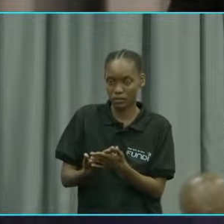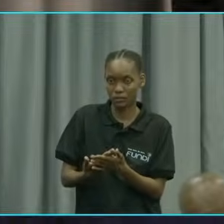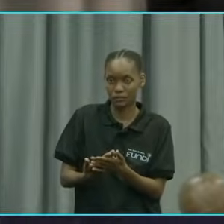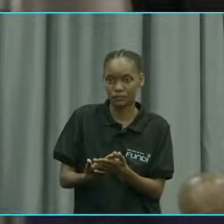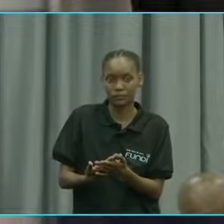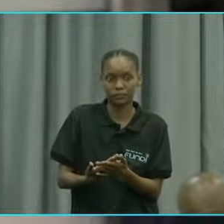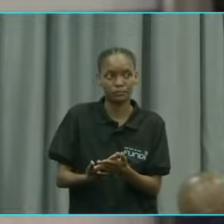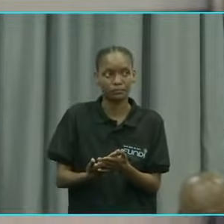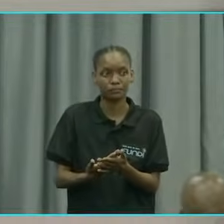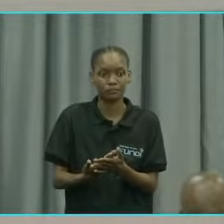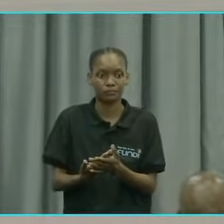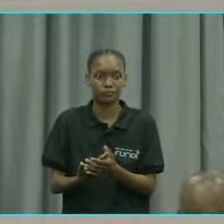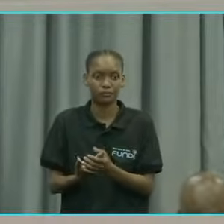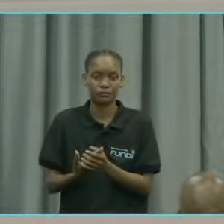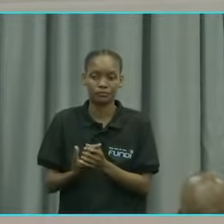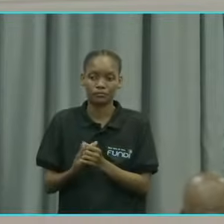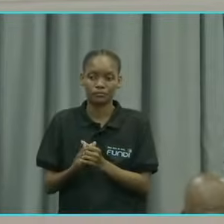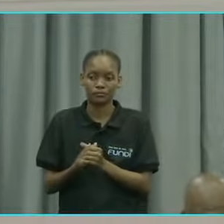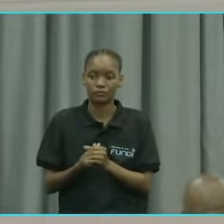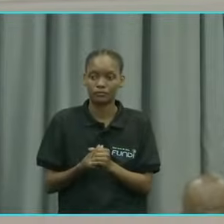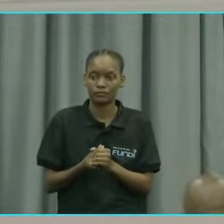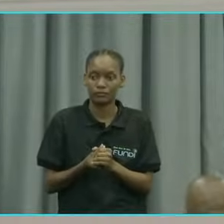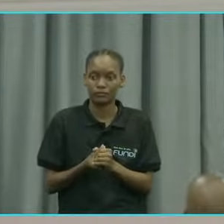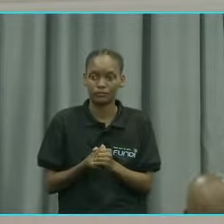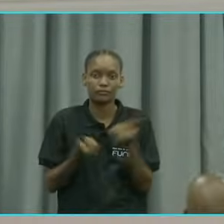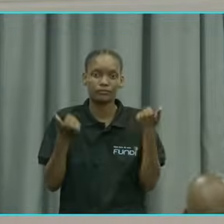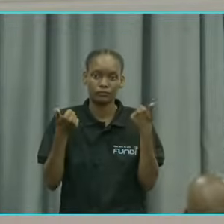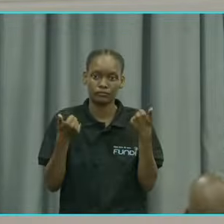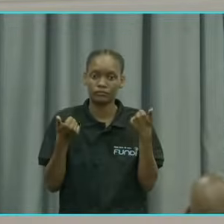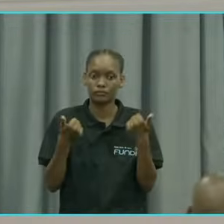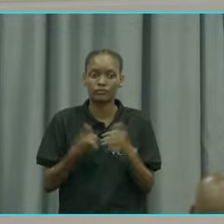Different interpretation. No, no. Oh.